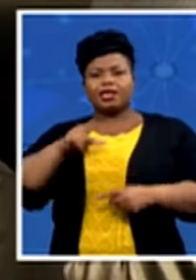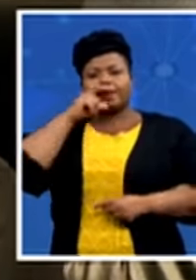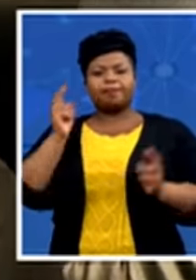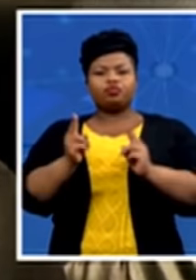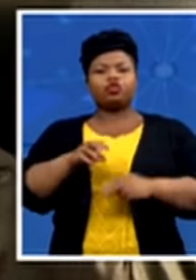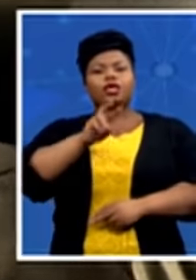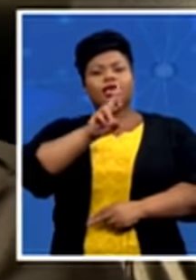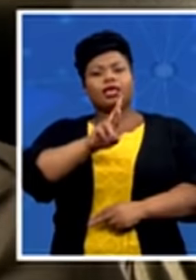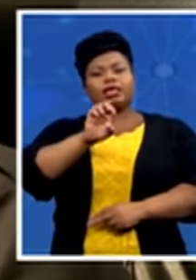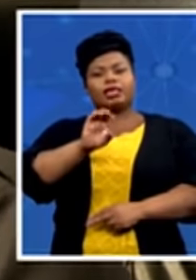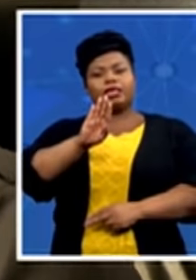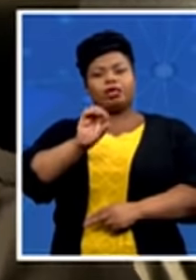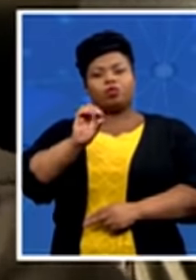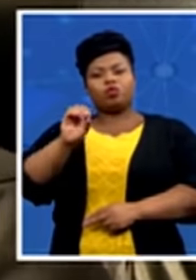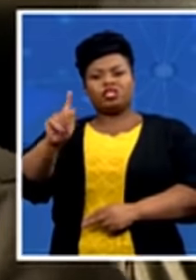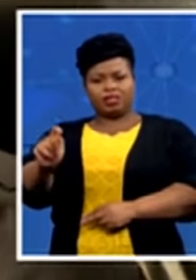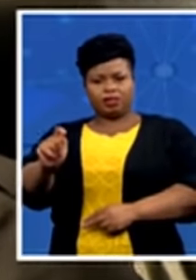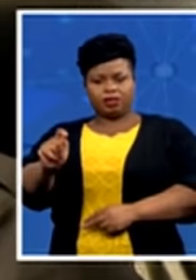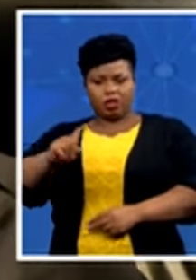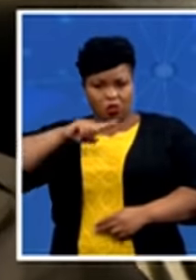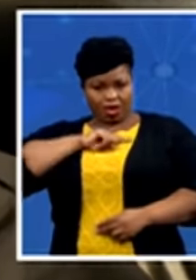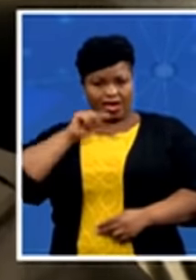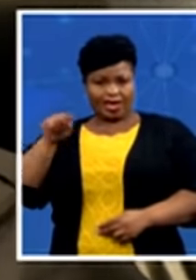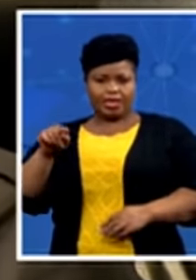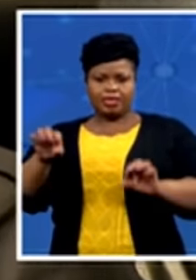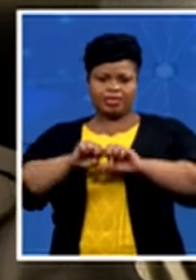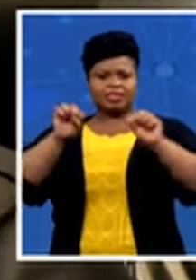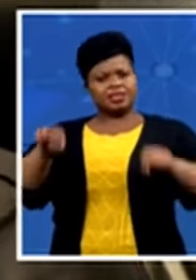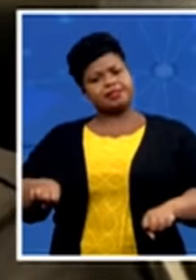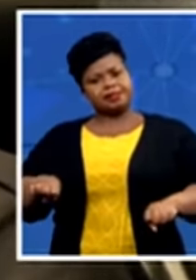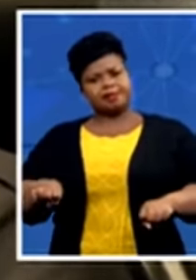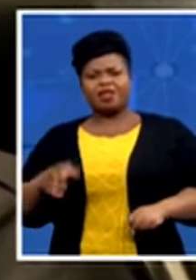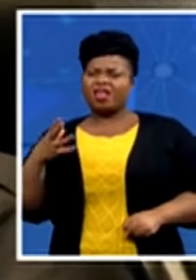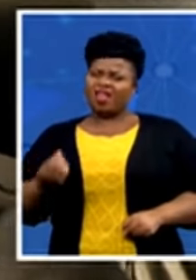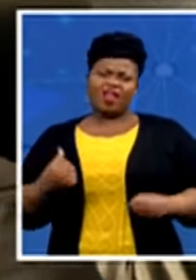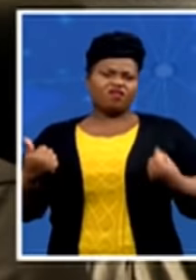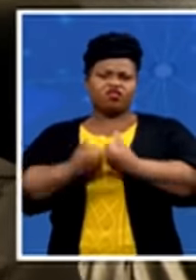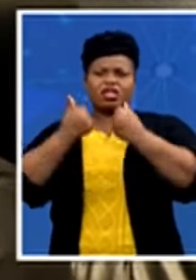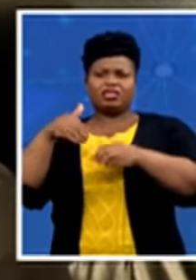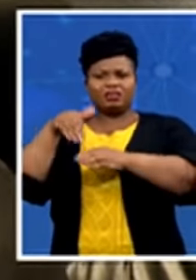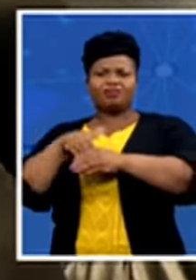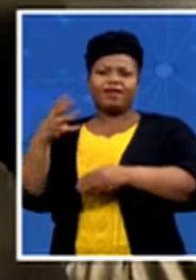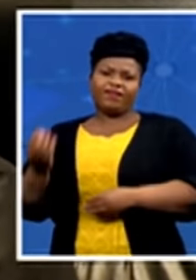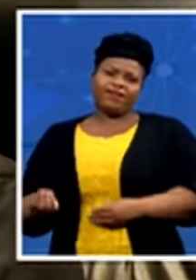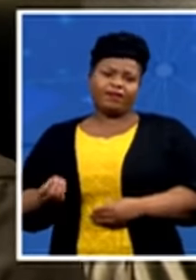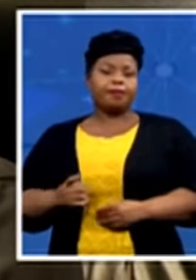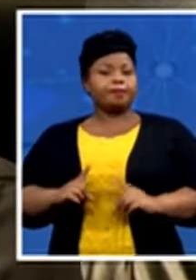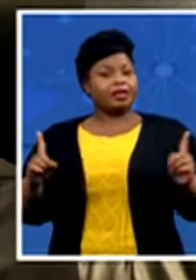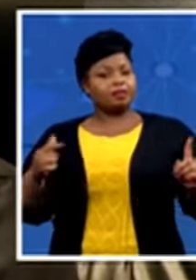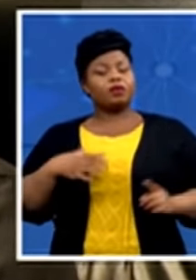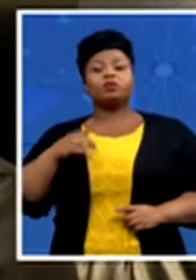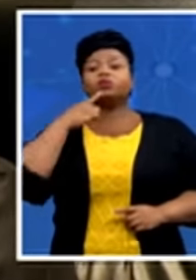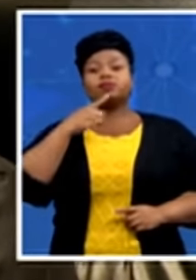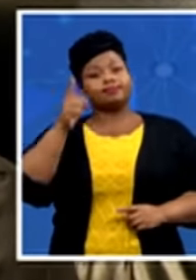itself inherently has got its own challenges. And I wish to restate them because first and